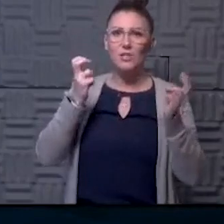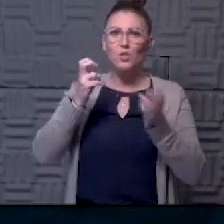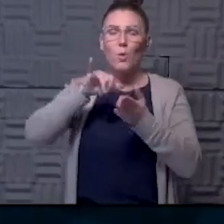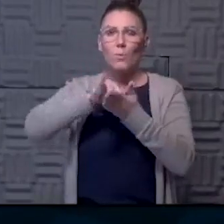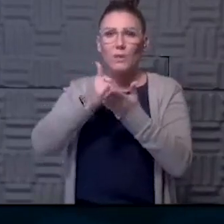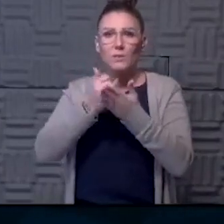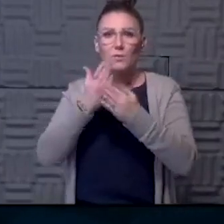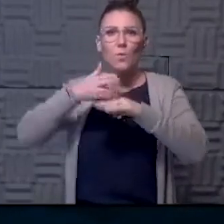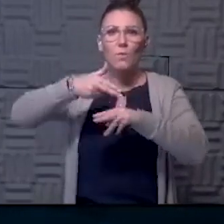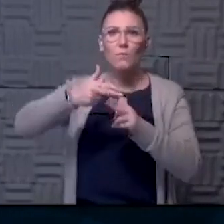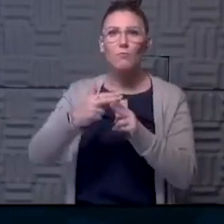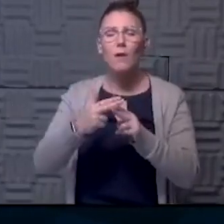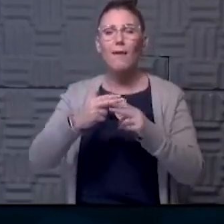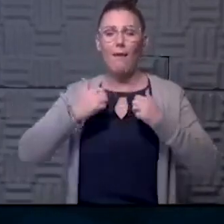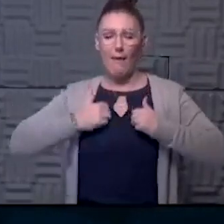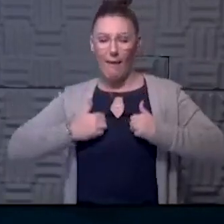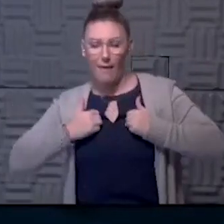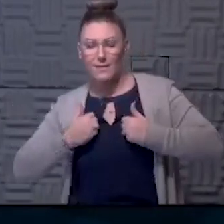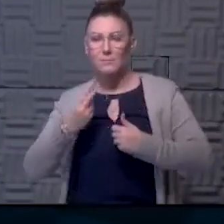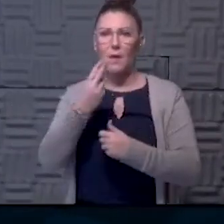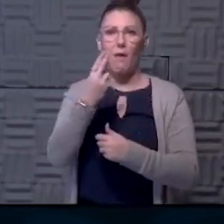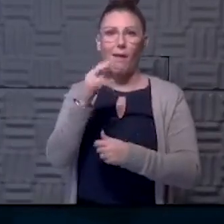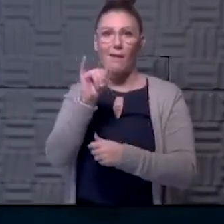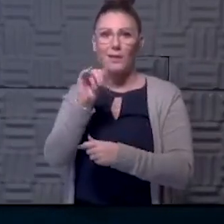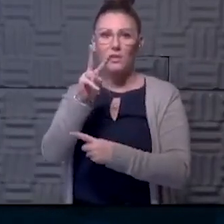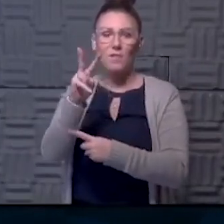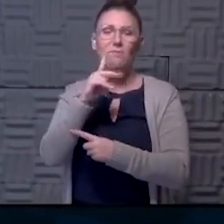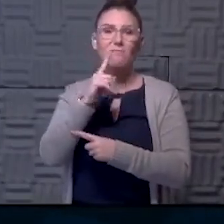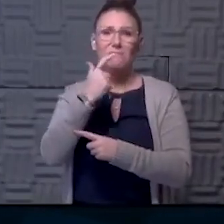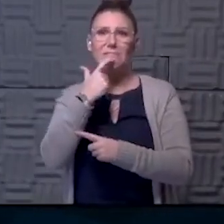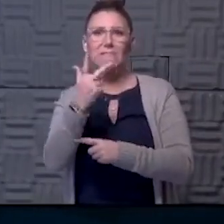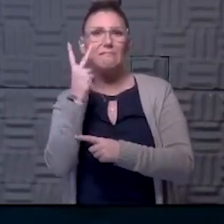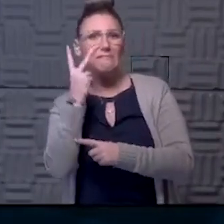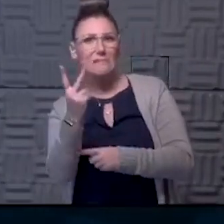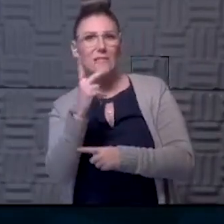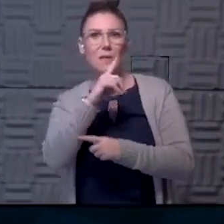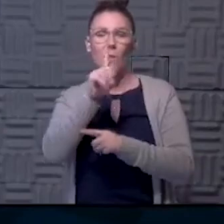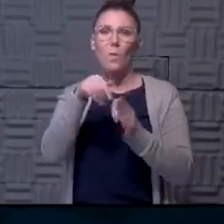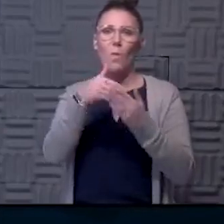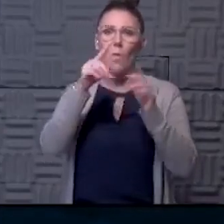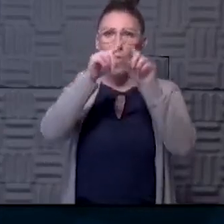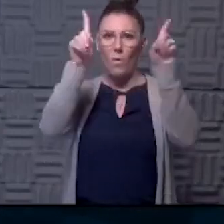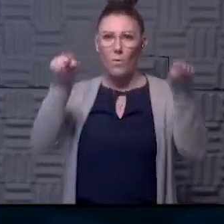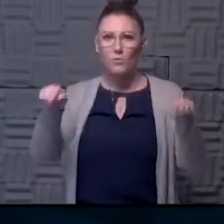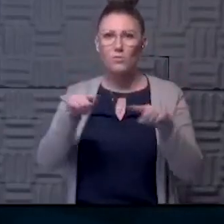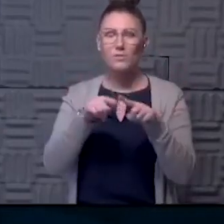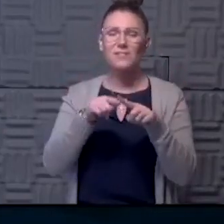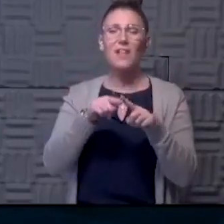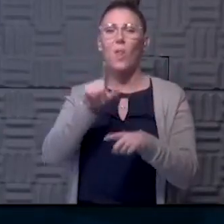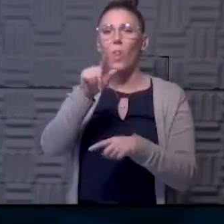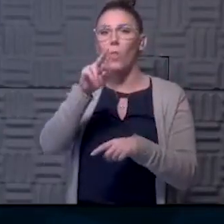asthma, cancer, or HIV. You can see the full screen there of where to call. Call Luigi at